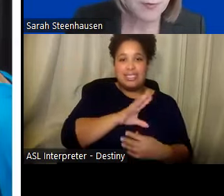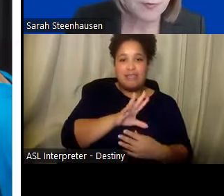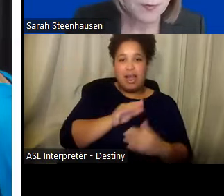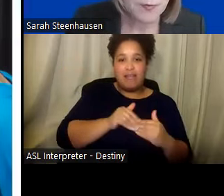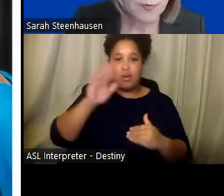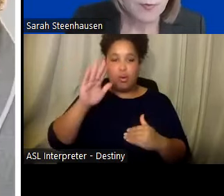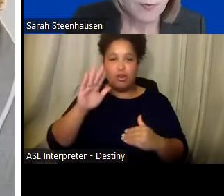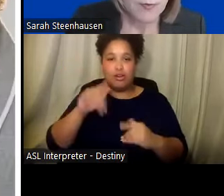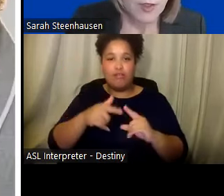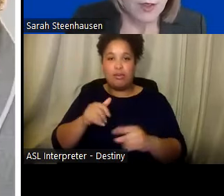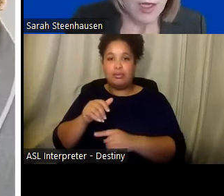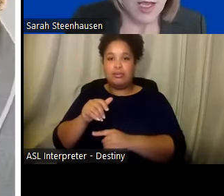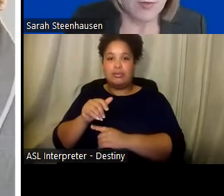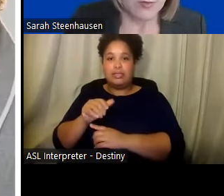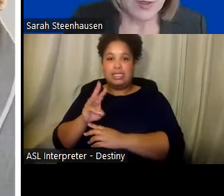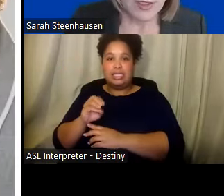please.